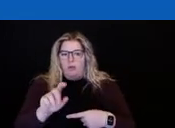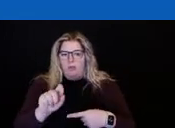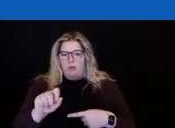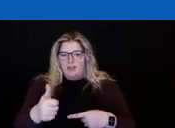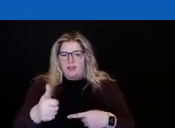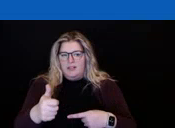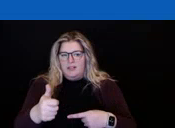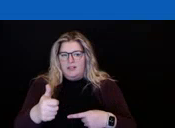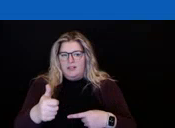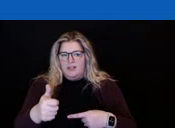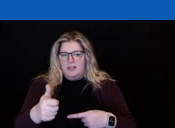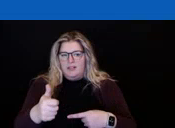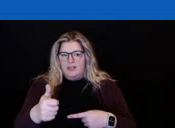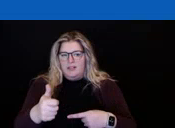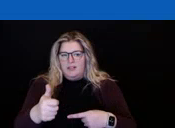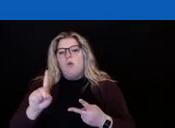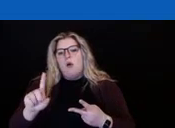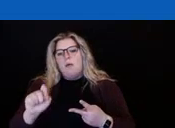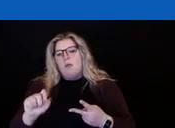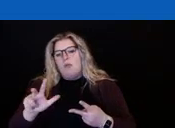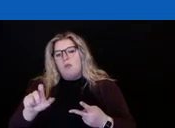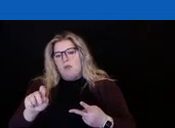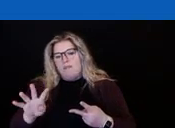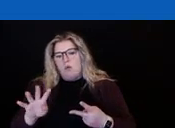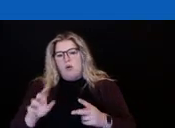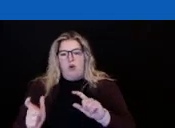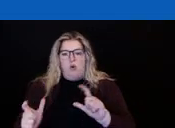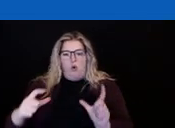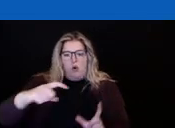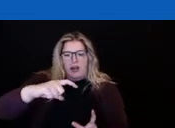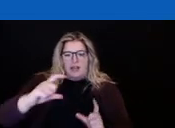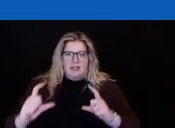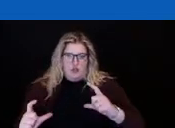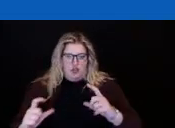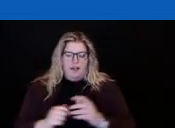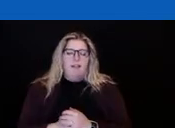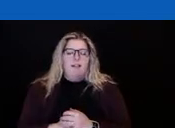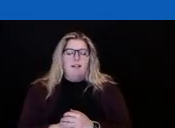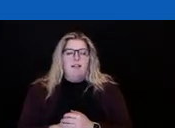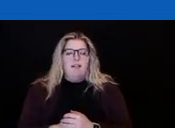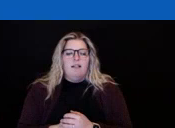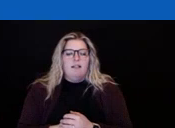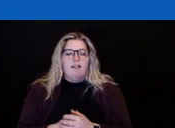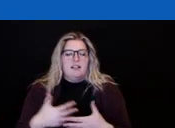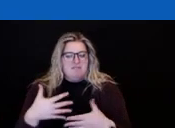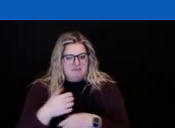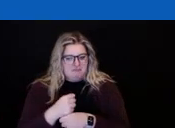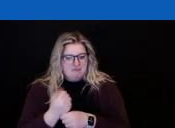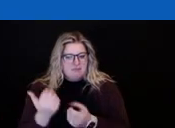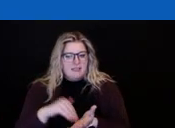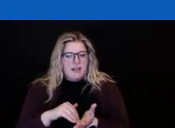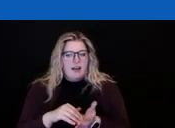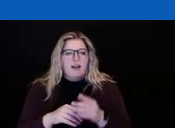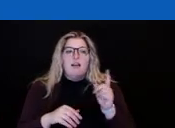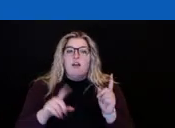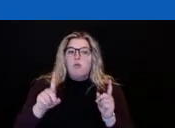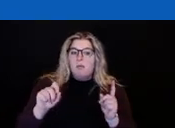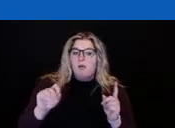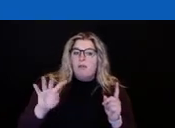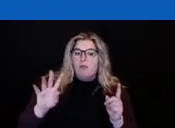1.4.10 reflow and 1.3.4 orientation. Just to quickly recap, what